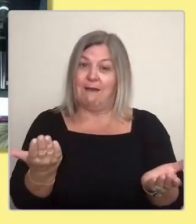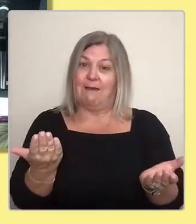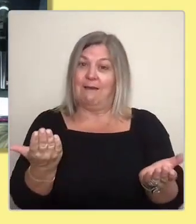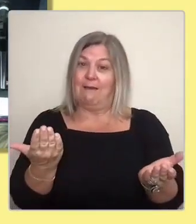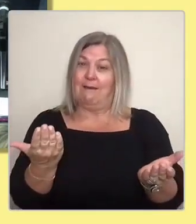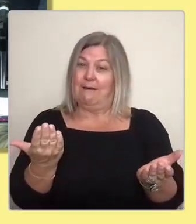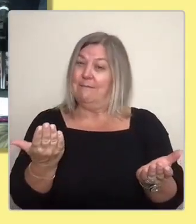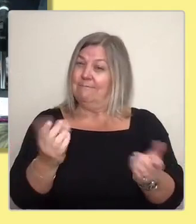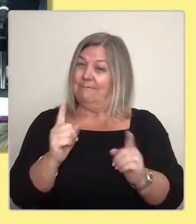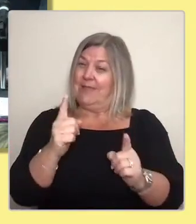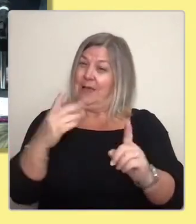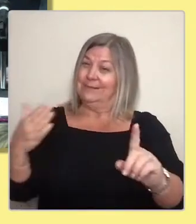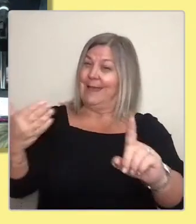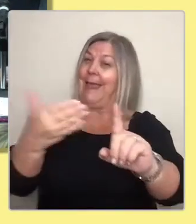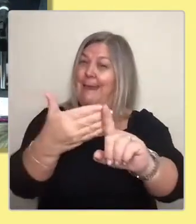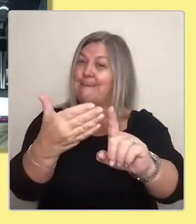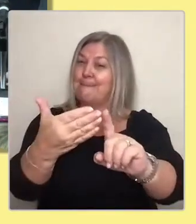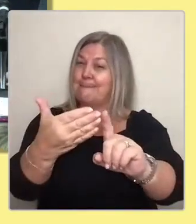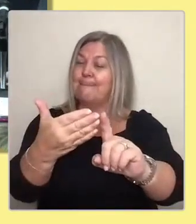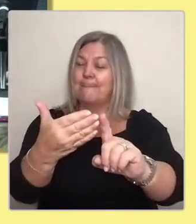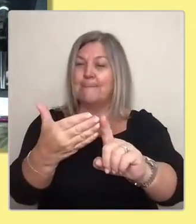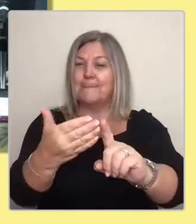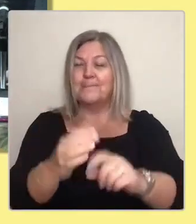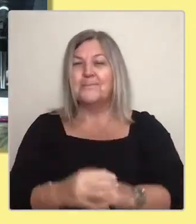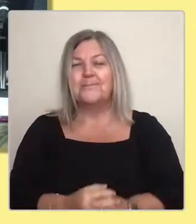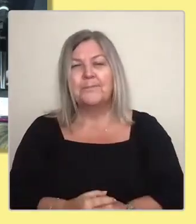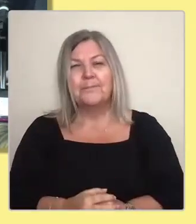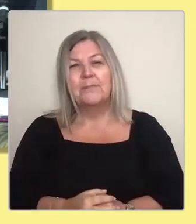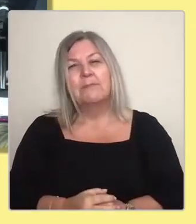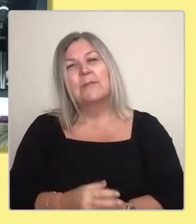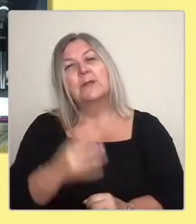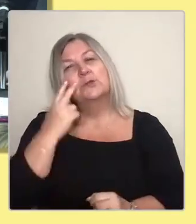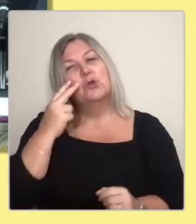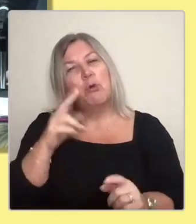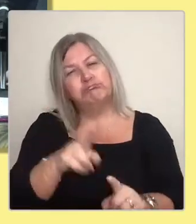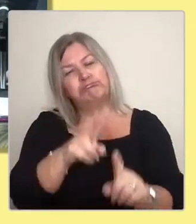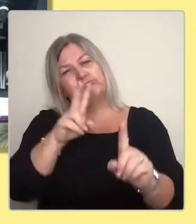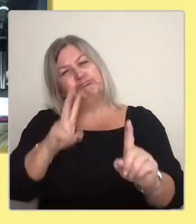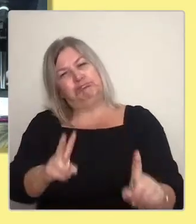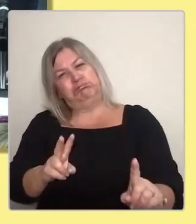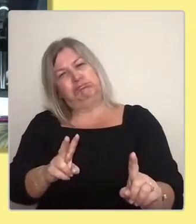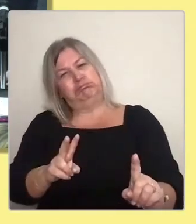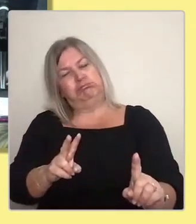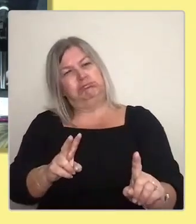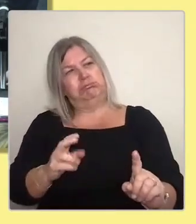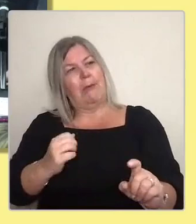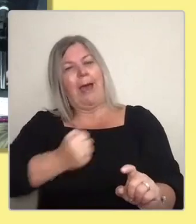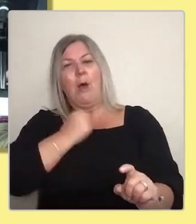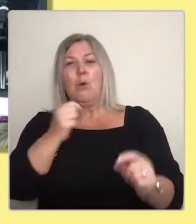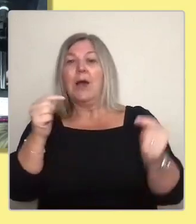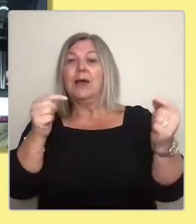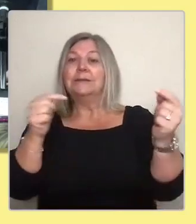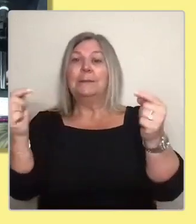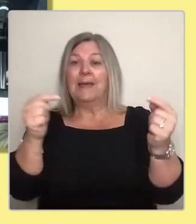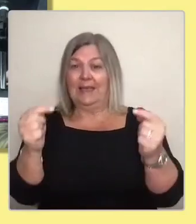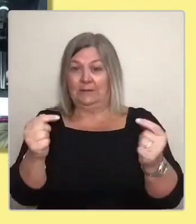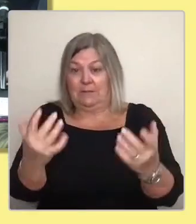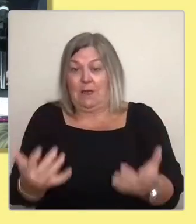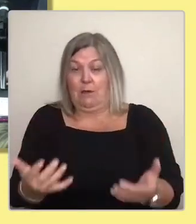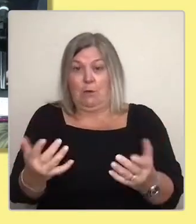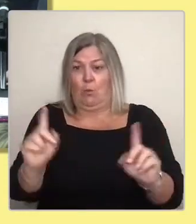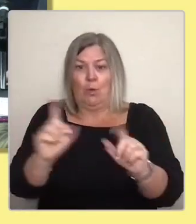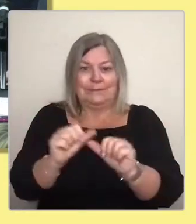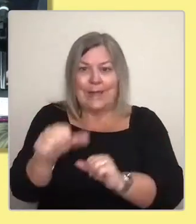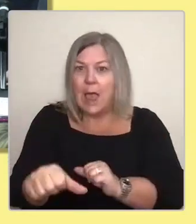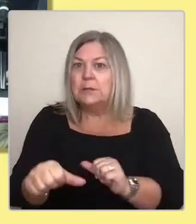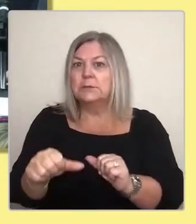high in this contest. And so taking a step back in terms of the debates that we are having right now about the next steps for